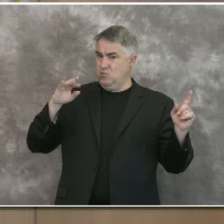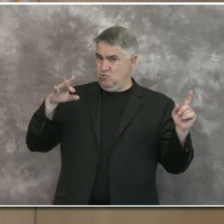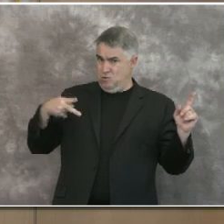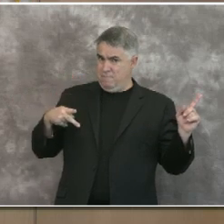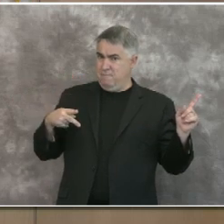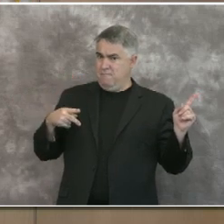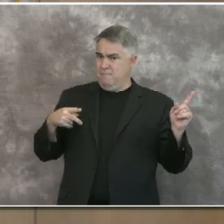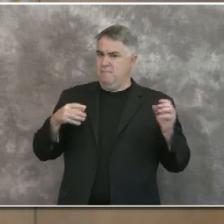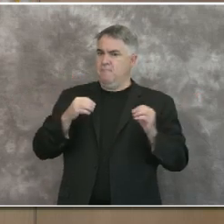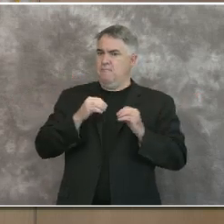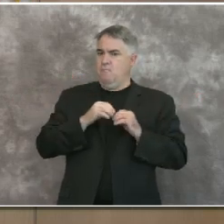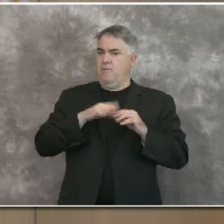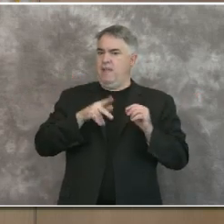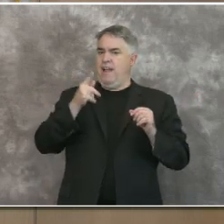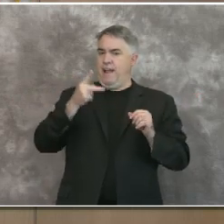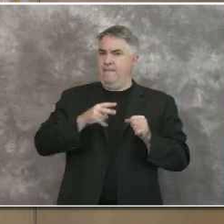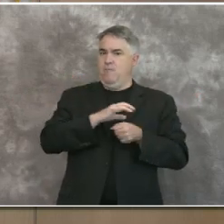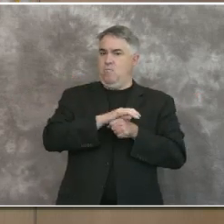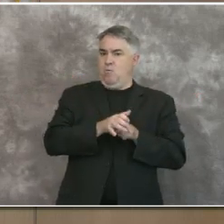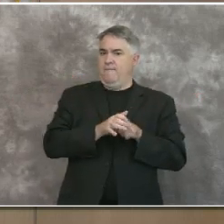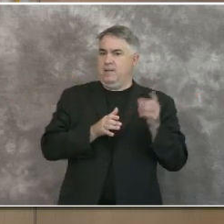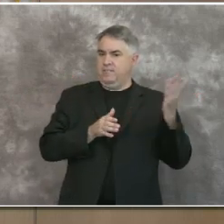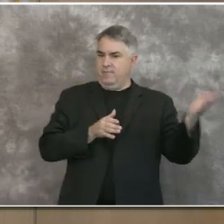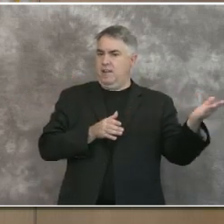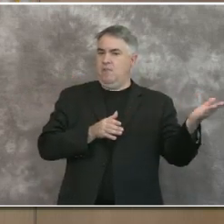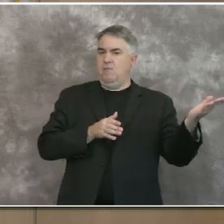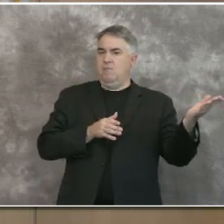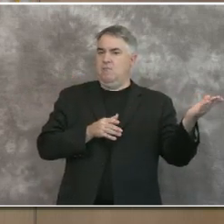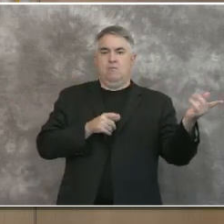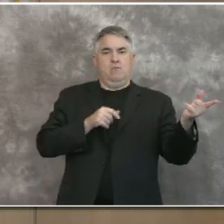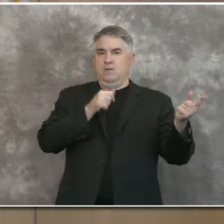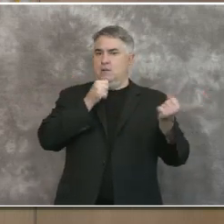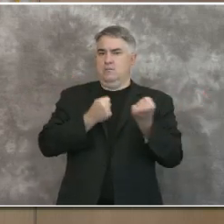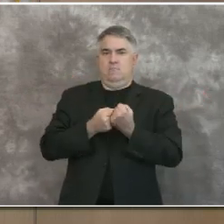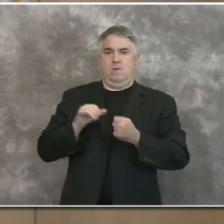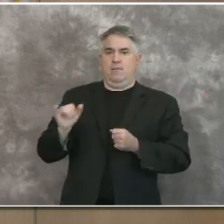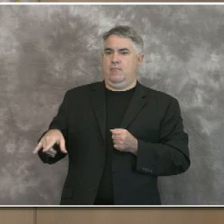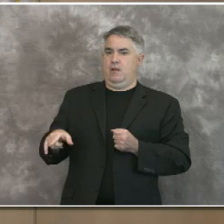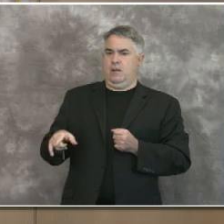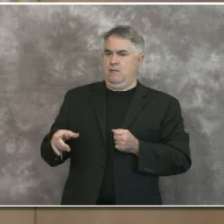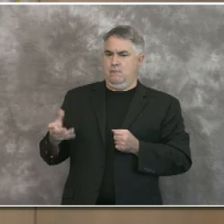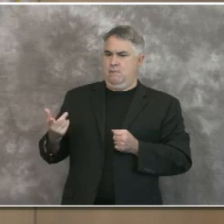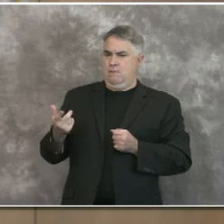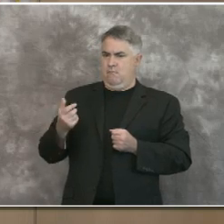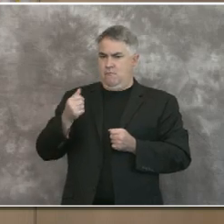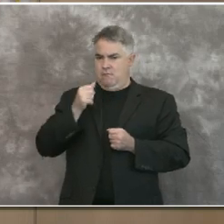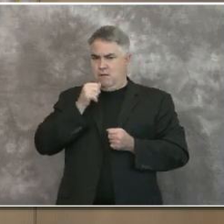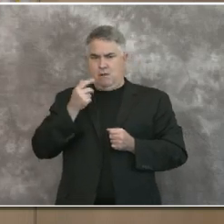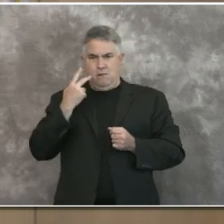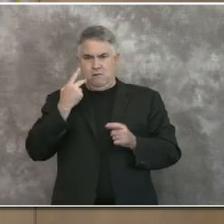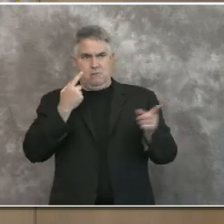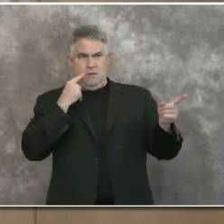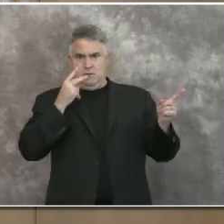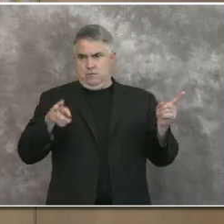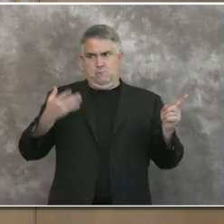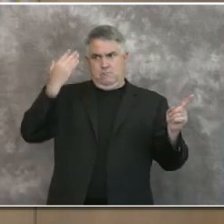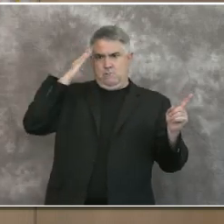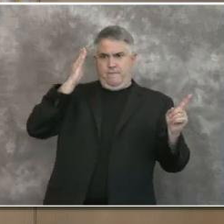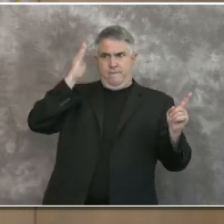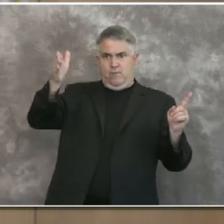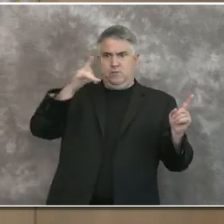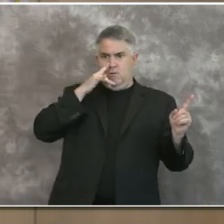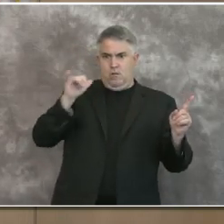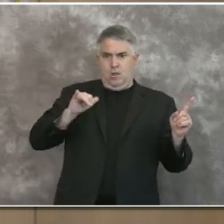COVID patients, didn't support the move because they said, one, they didn't see the plan in advance, and they each had concerns about triggers relating to hospital bed